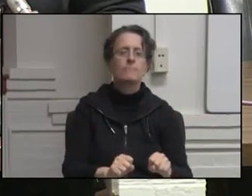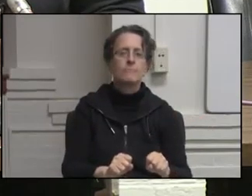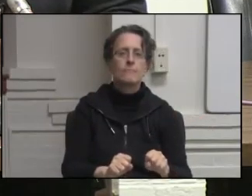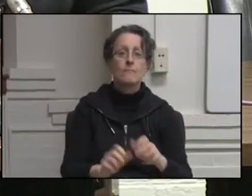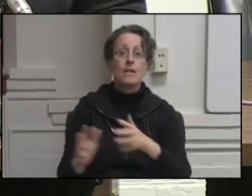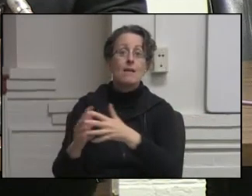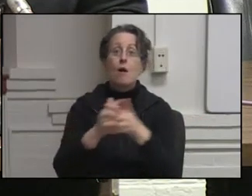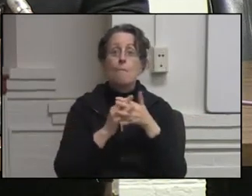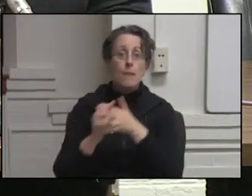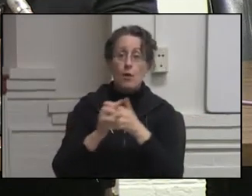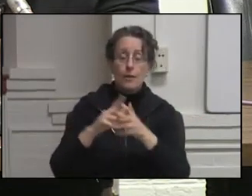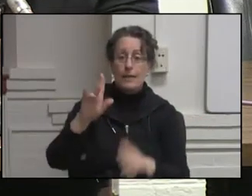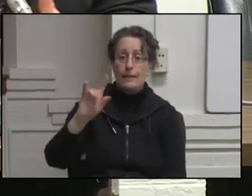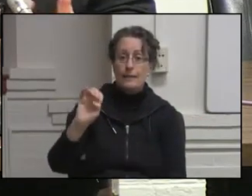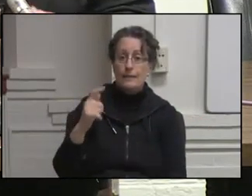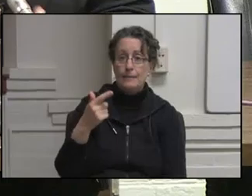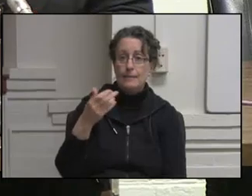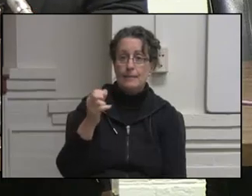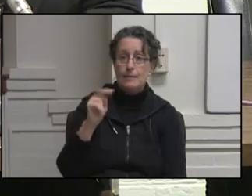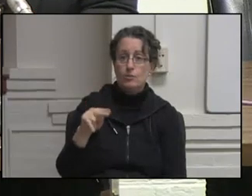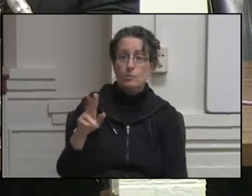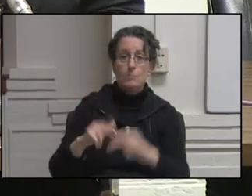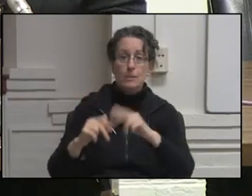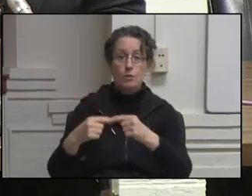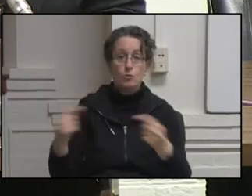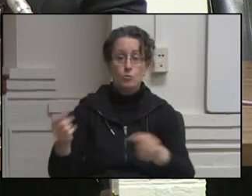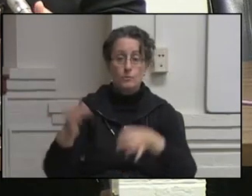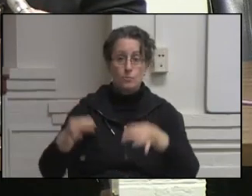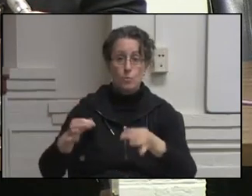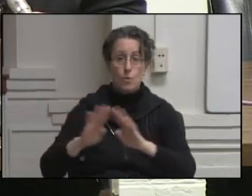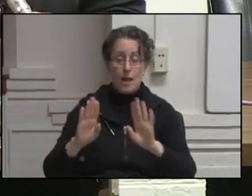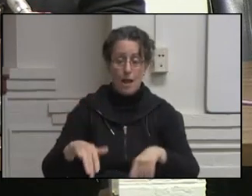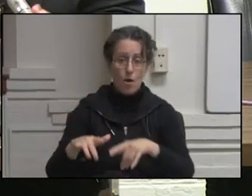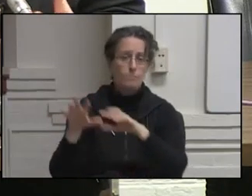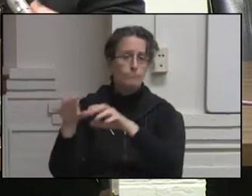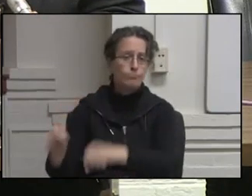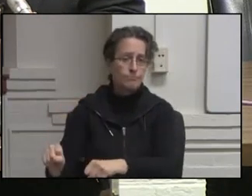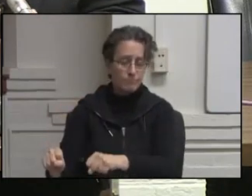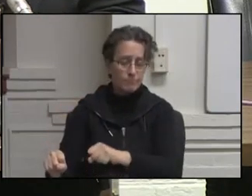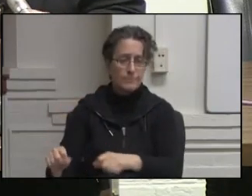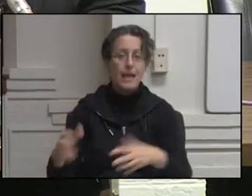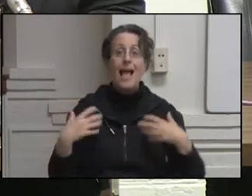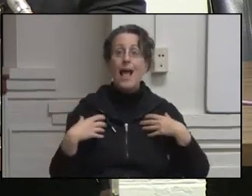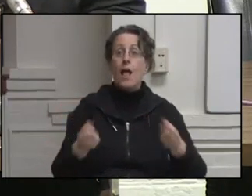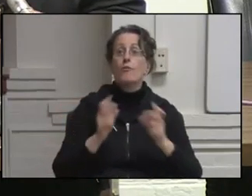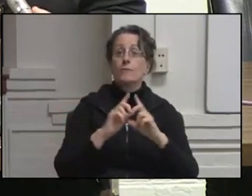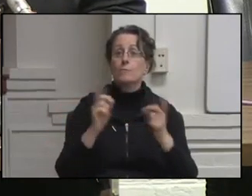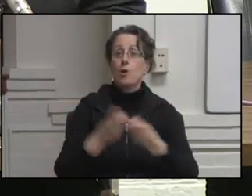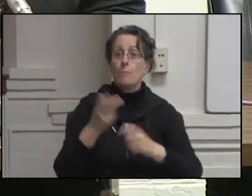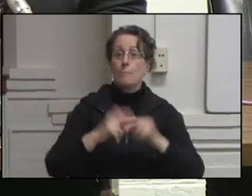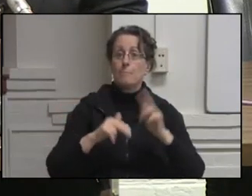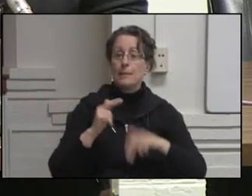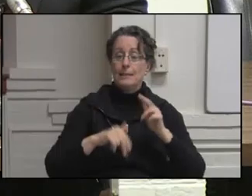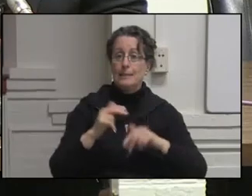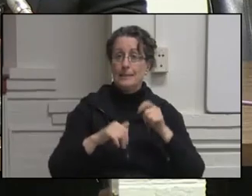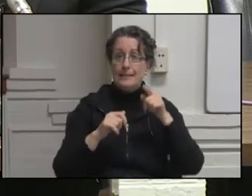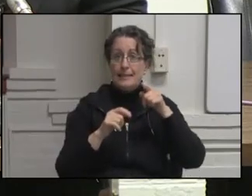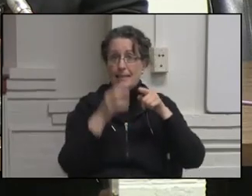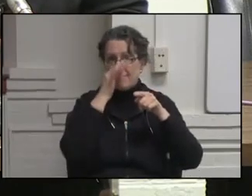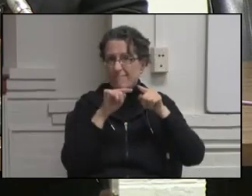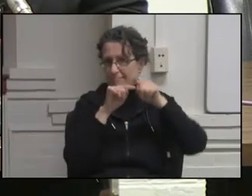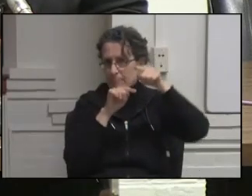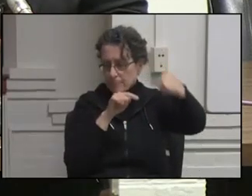American Legion. American Legion, thank you. And the health building. We have the parking lot of that.